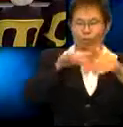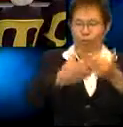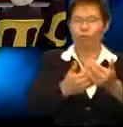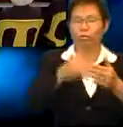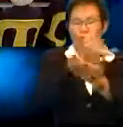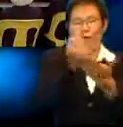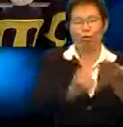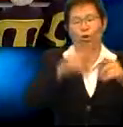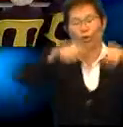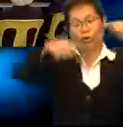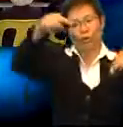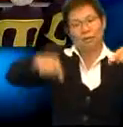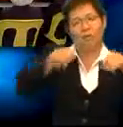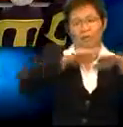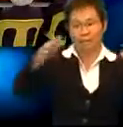table.